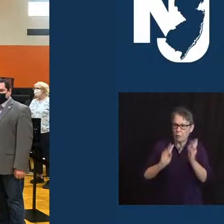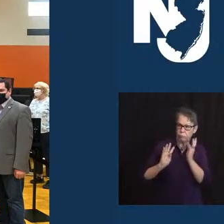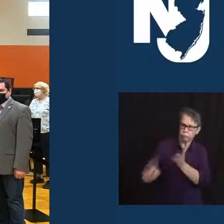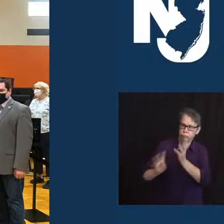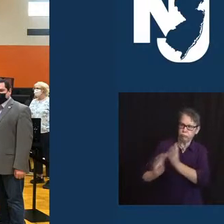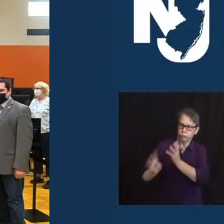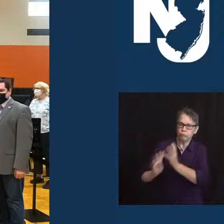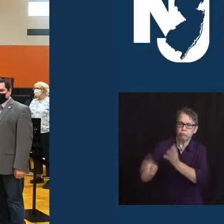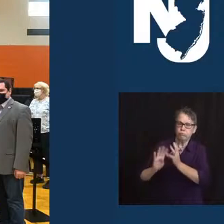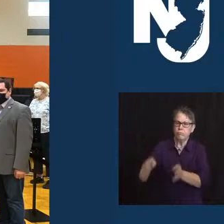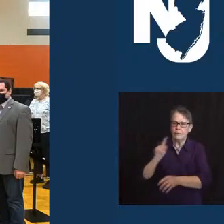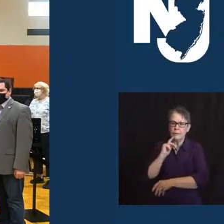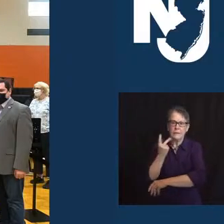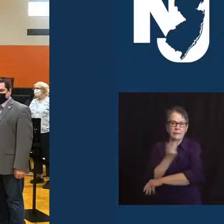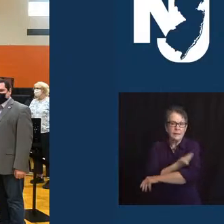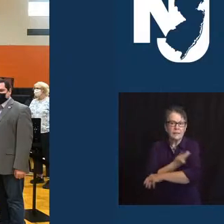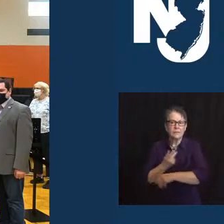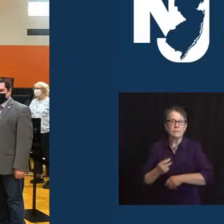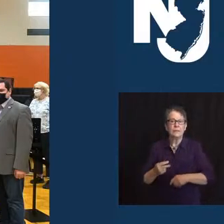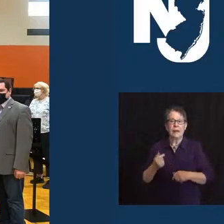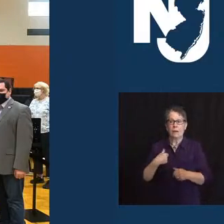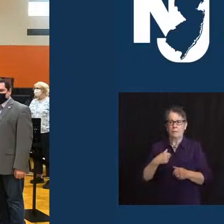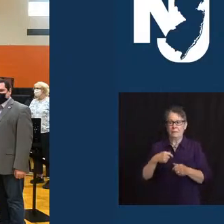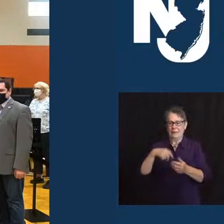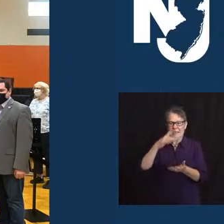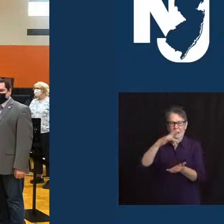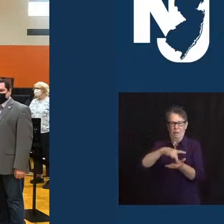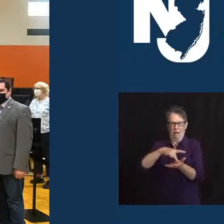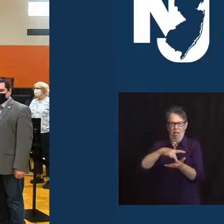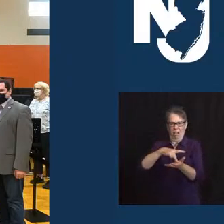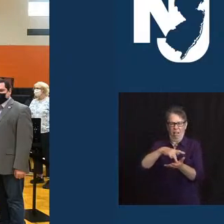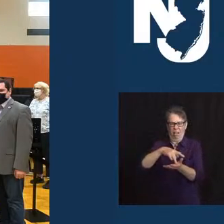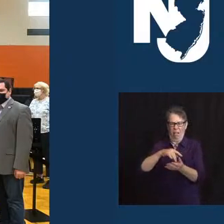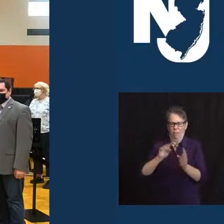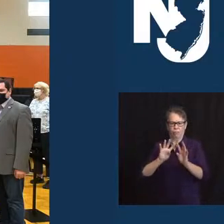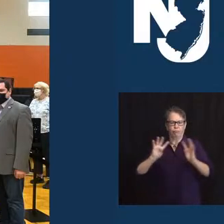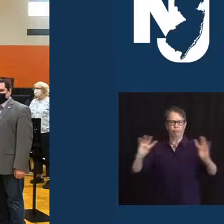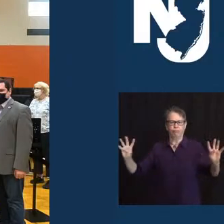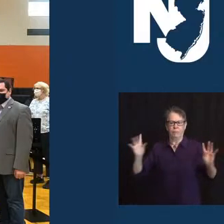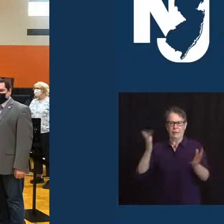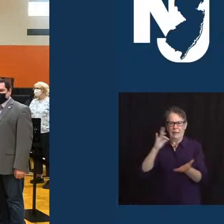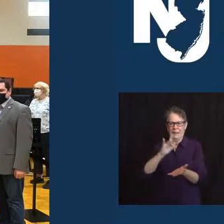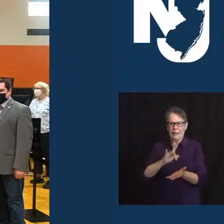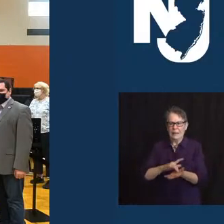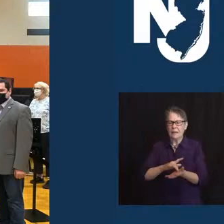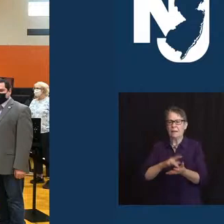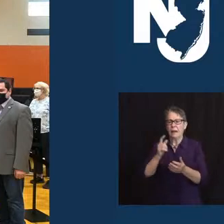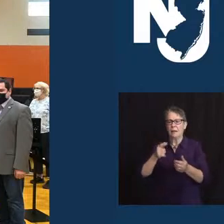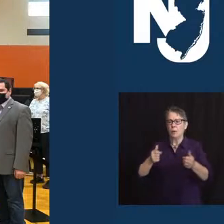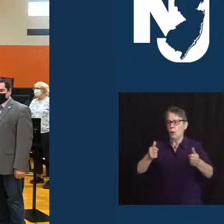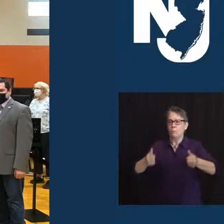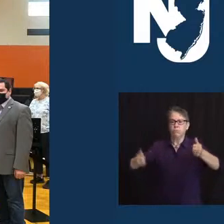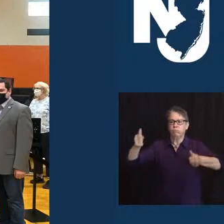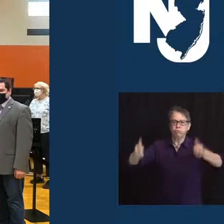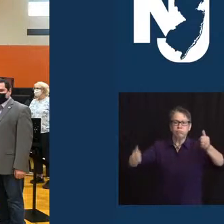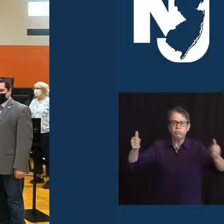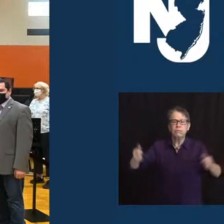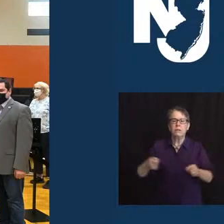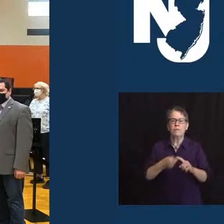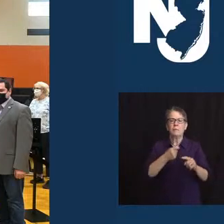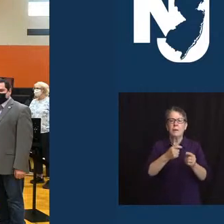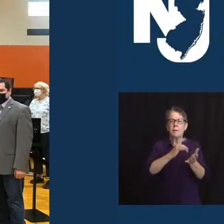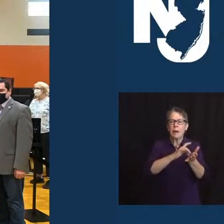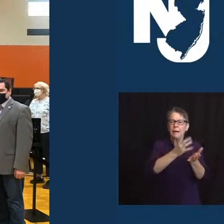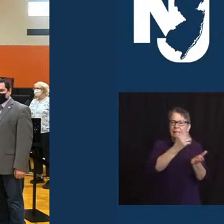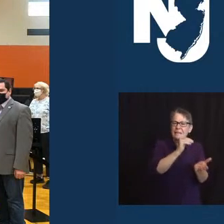Mike Marin, the CEO of Holy Name Medical Center, who Judy knows well, down from Bergen County to set this shop up. And boy, do they do a great